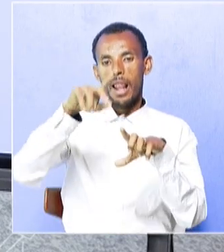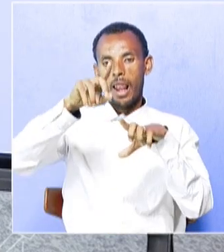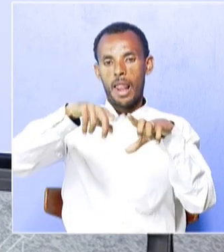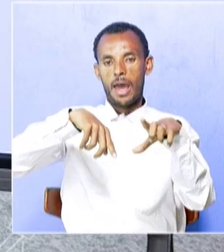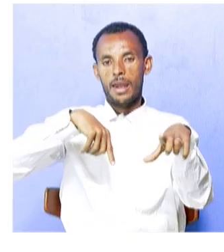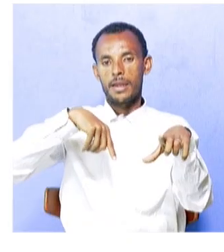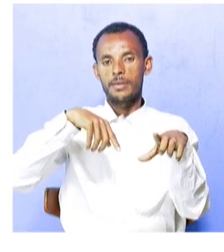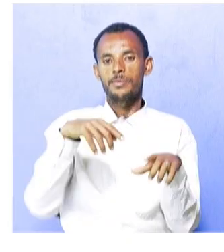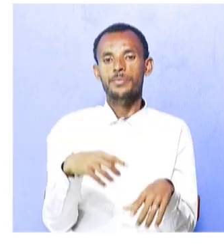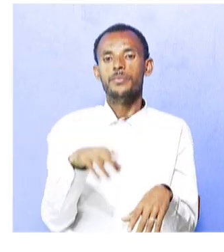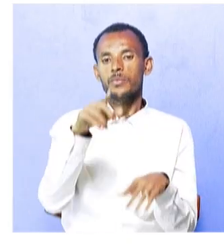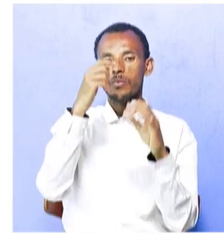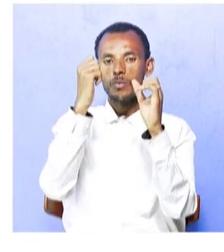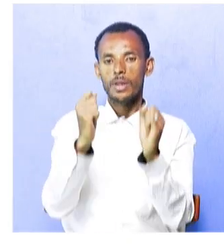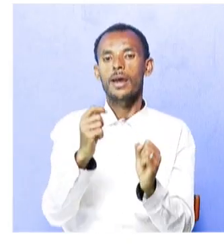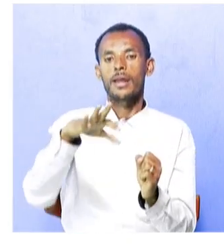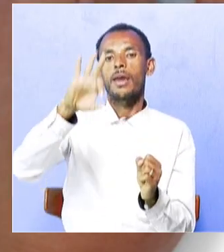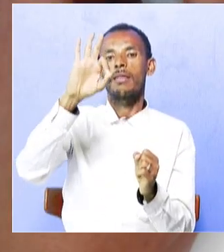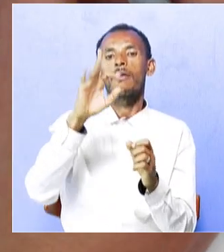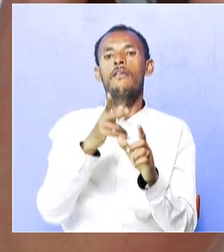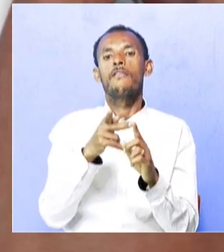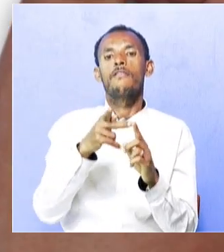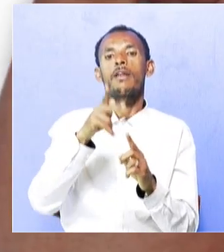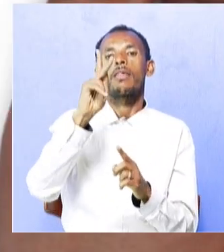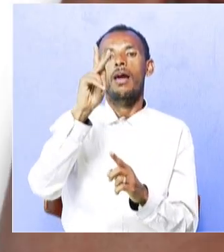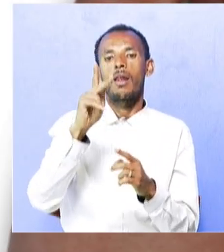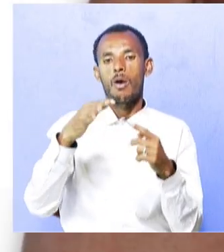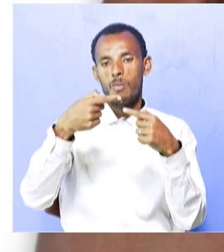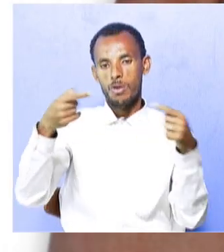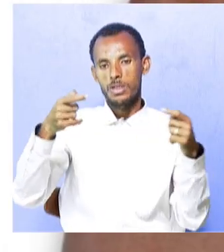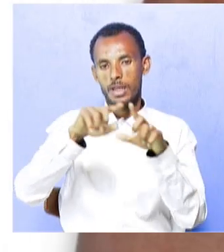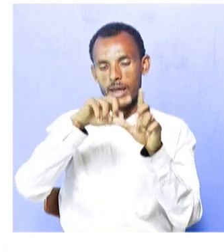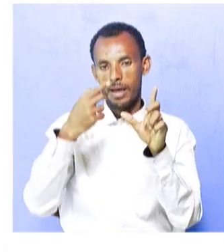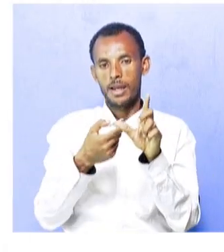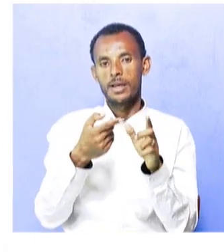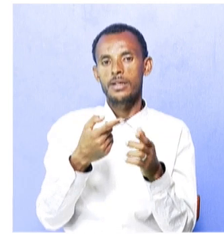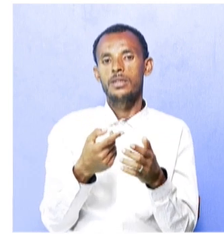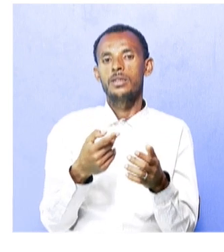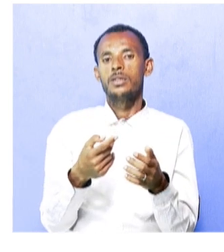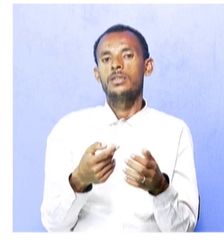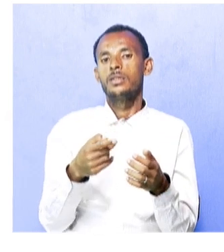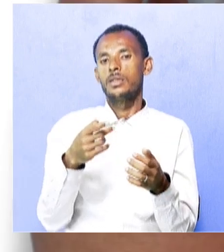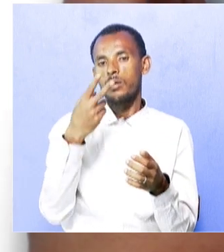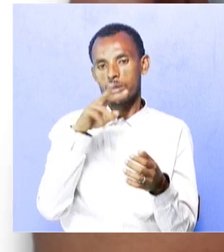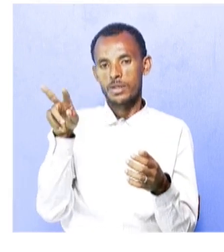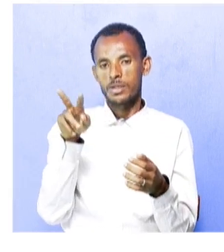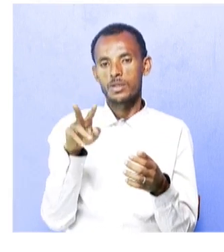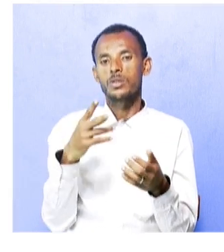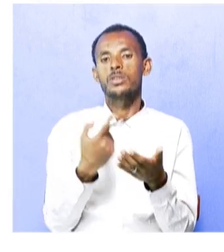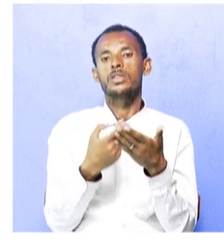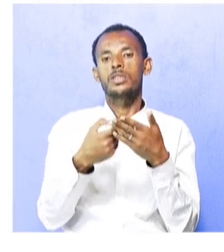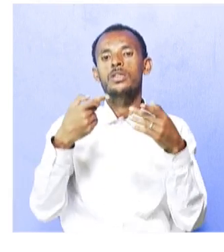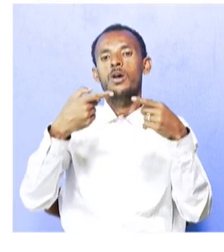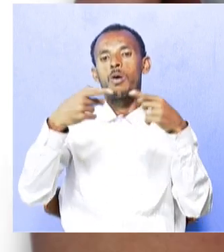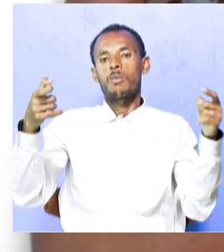lines, you can get vertically opposite angles. Okay, this and this are called vertically opposite angles, and